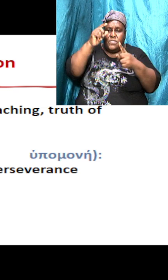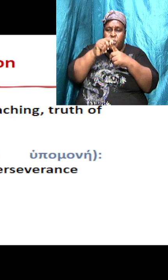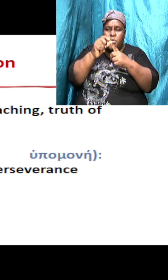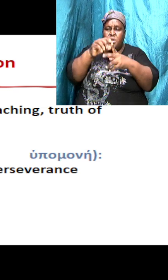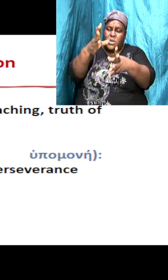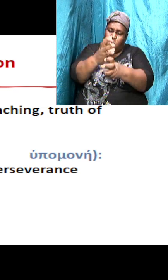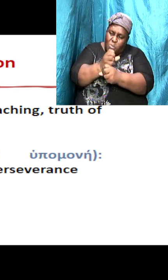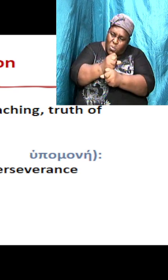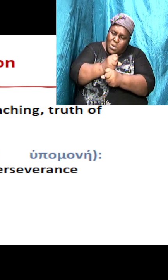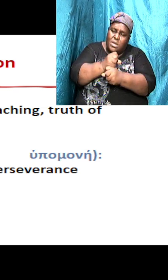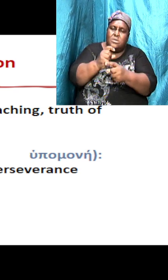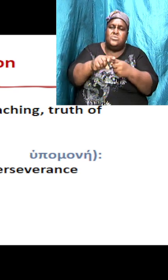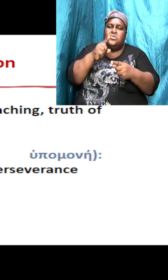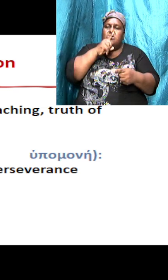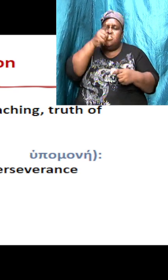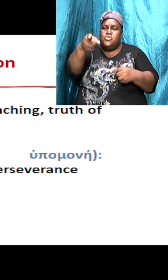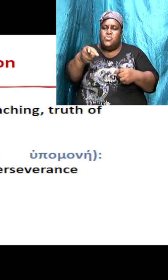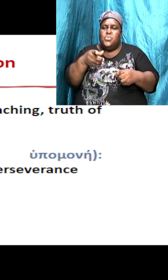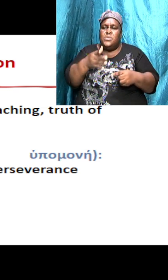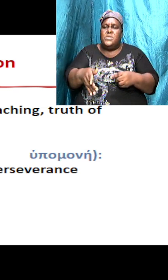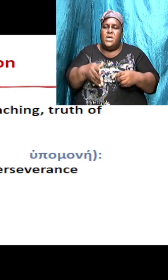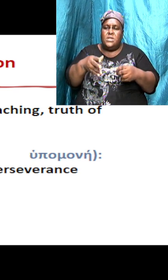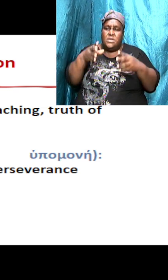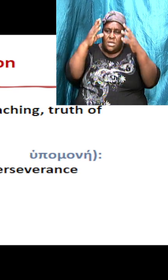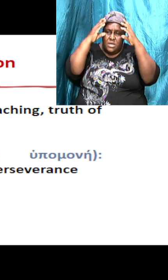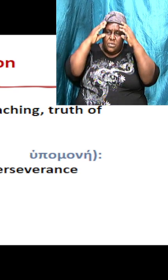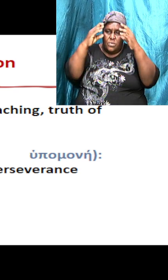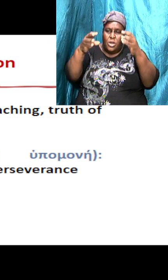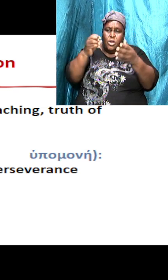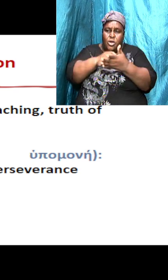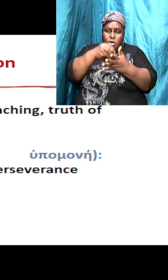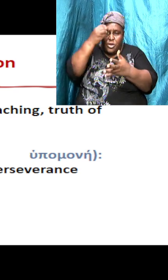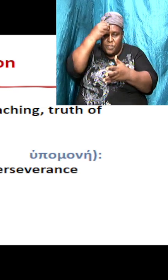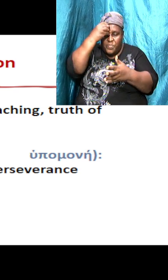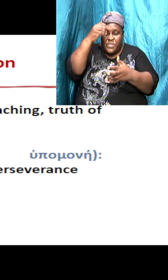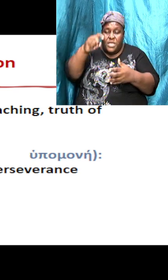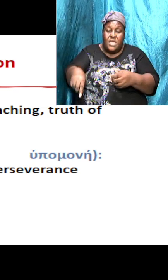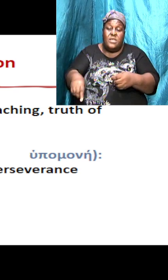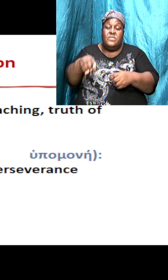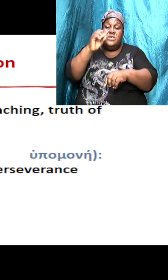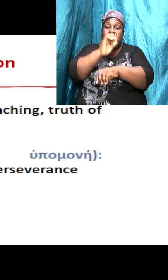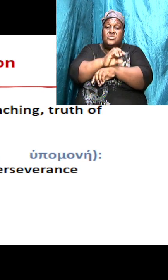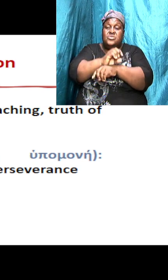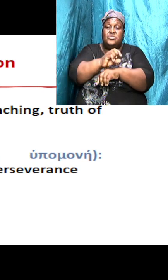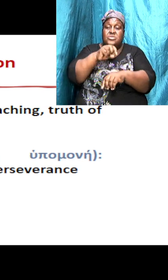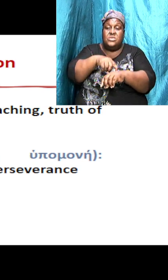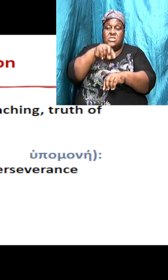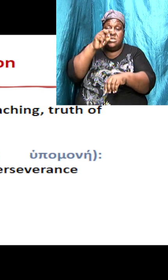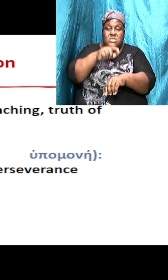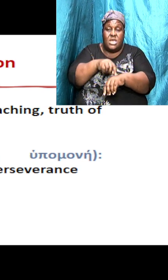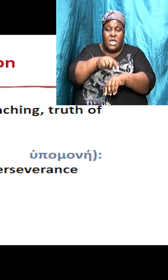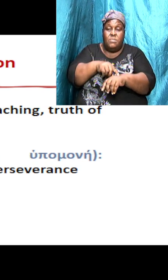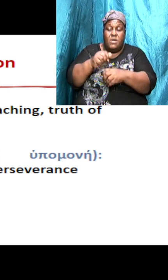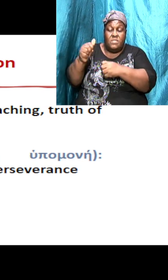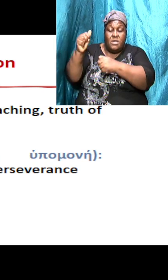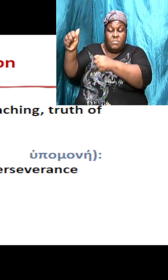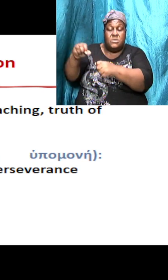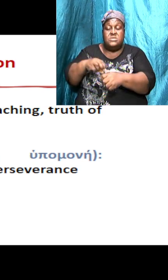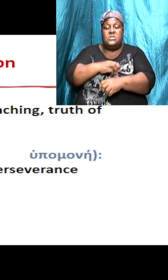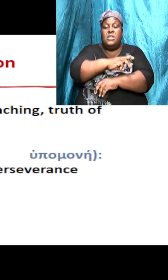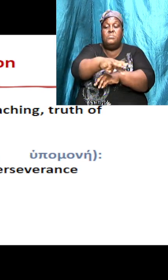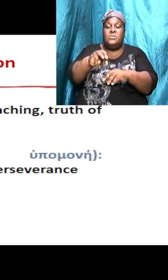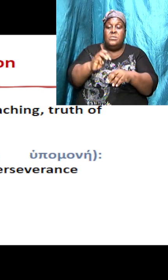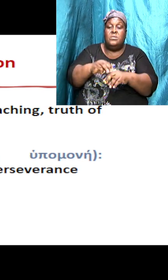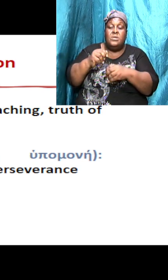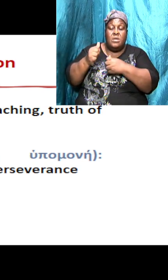on to the truth that they received. And remember now, you know, this church was in the time of the apostolic ministry when